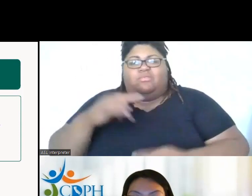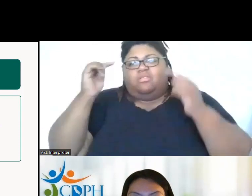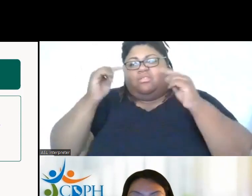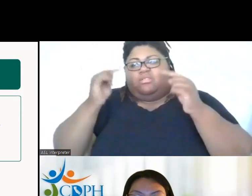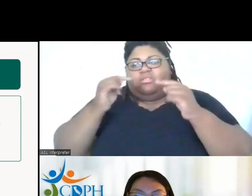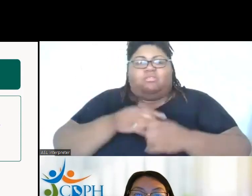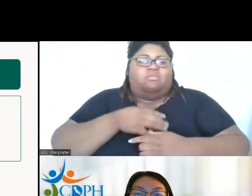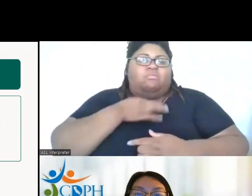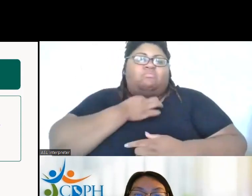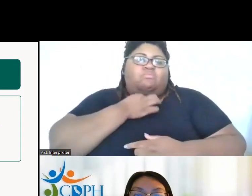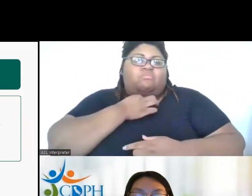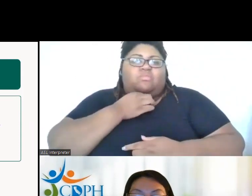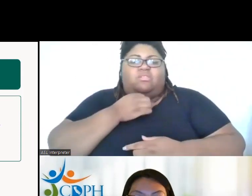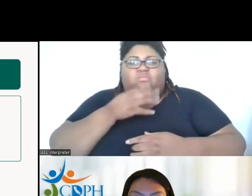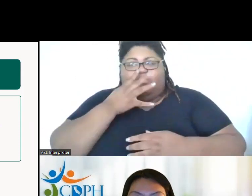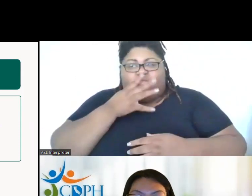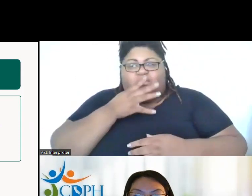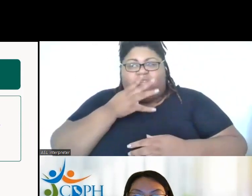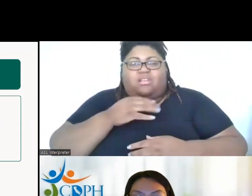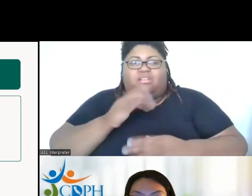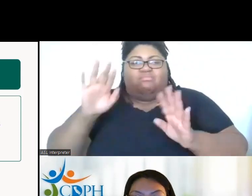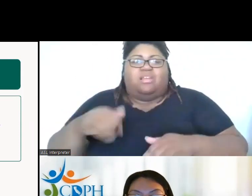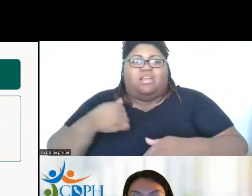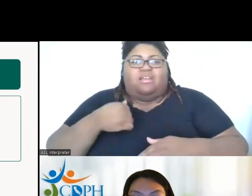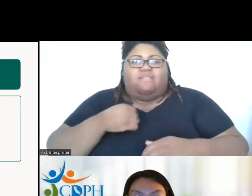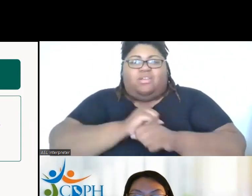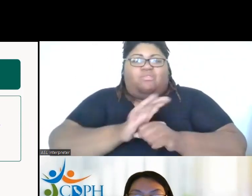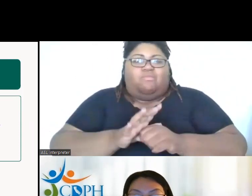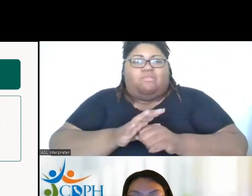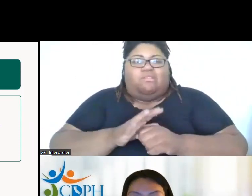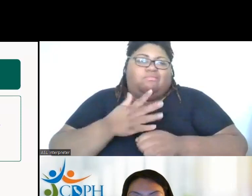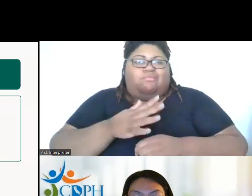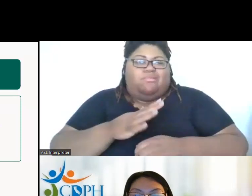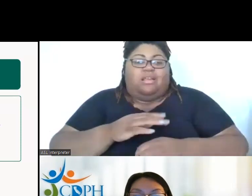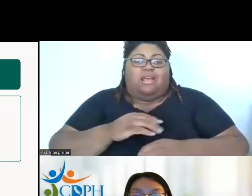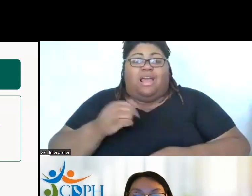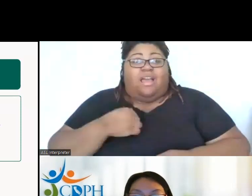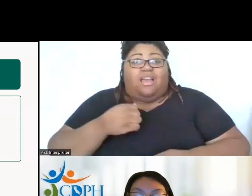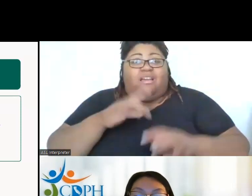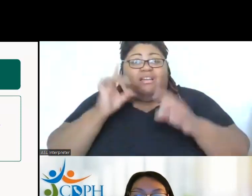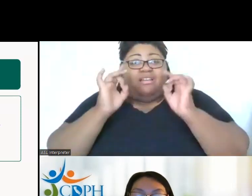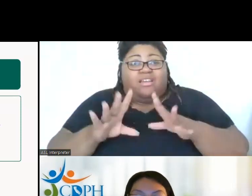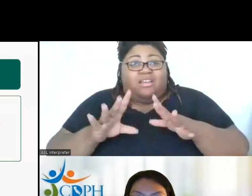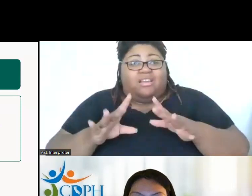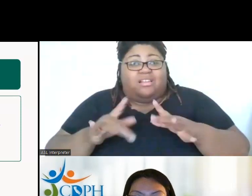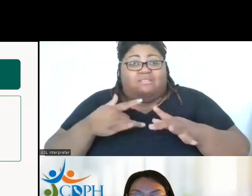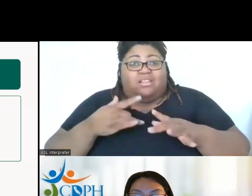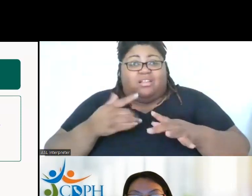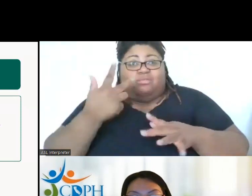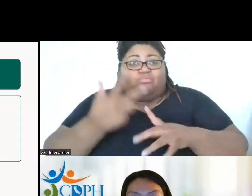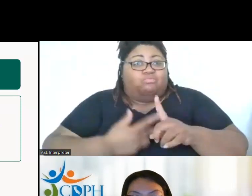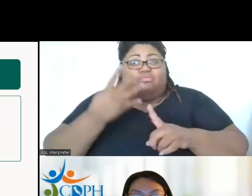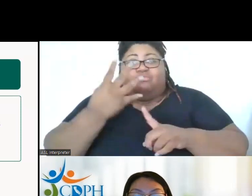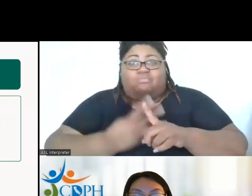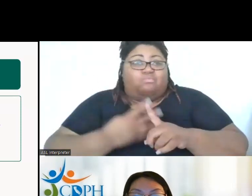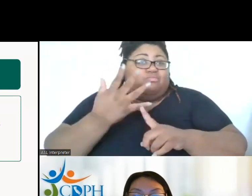just have mild COVID, I would hate to regret in 3 months to 6 months that I'm still feeling fatigued and having brain fog because